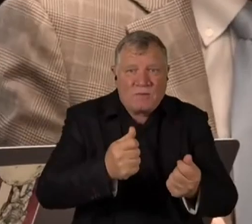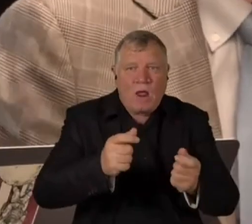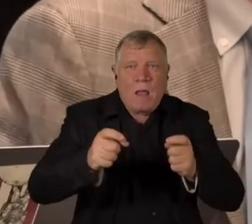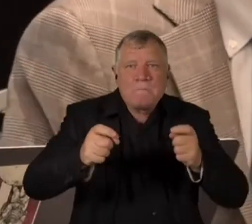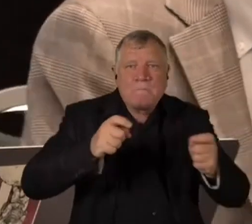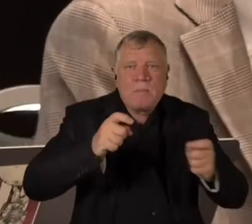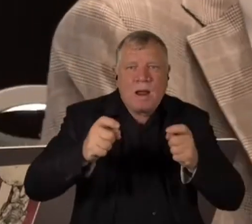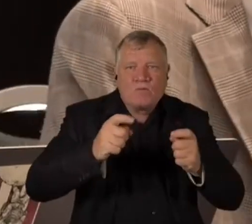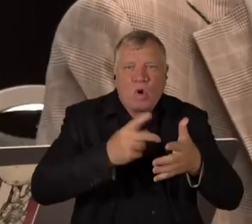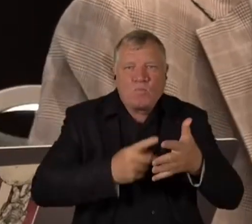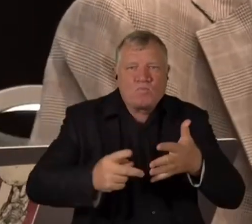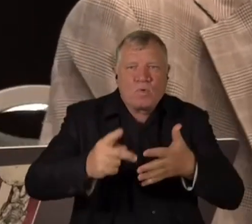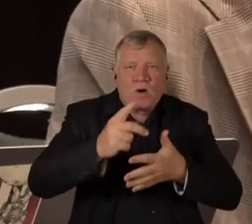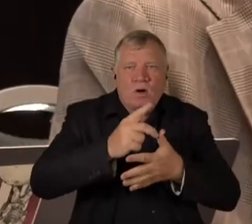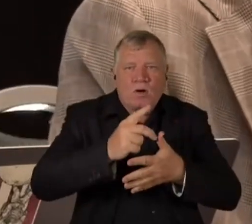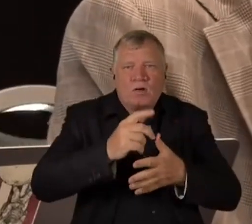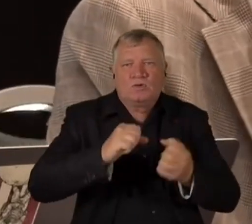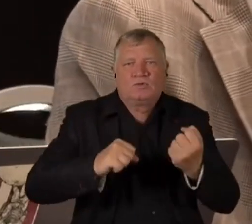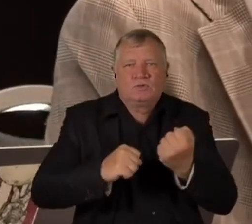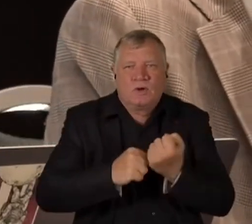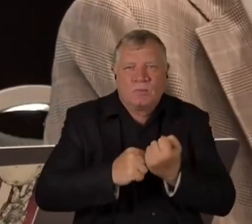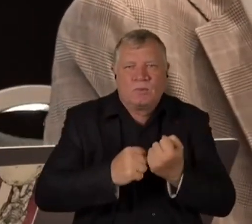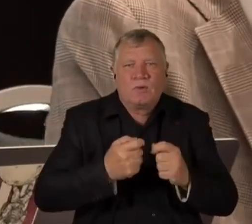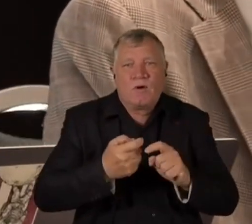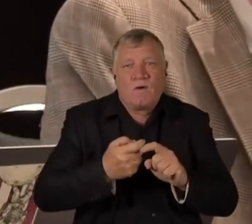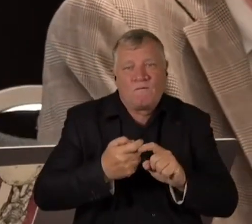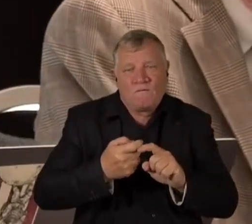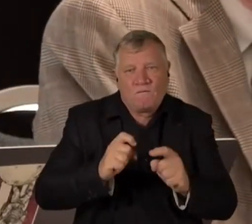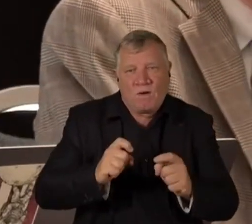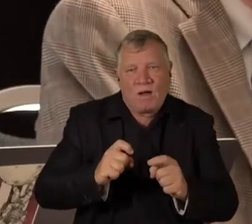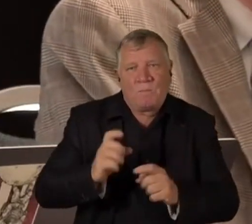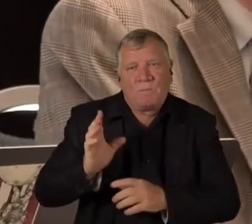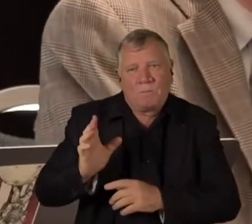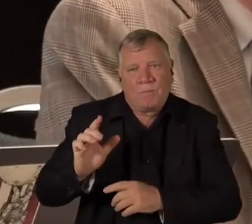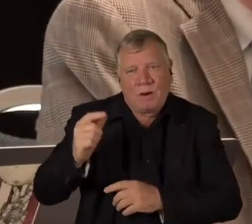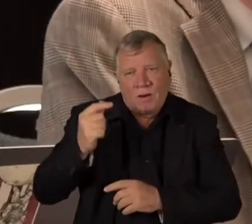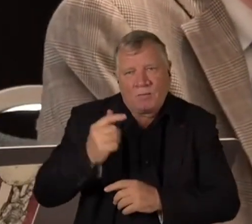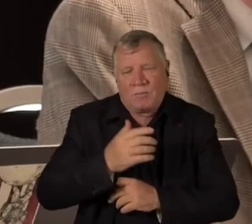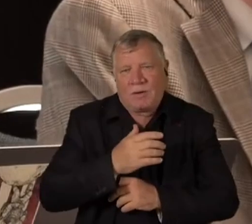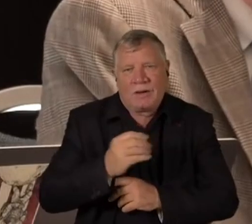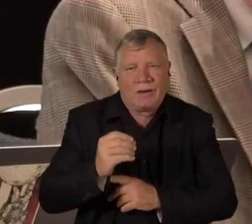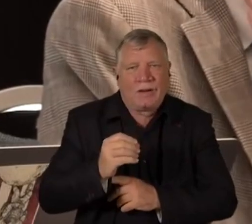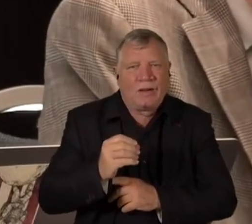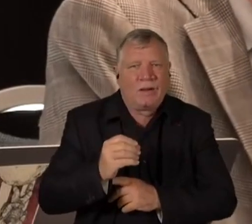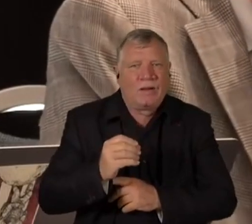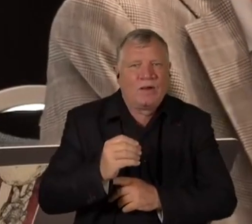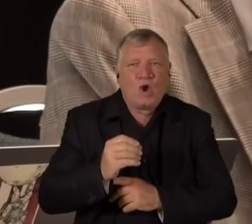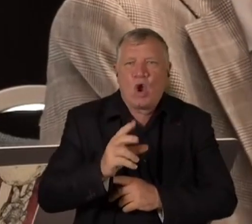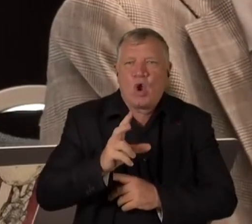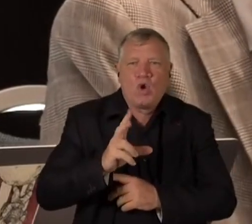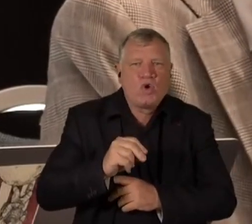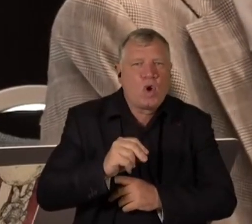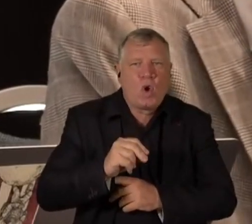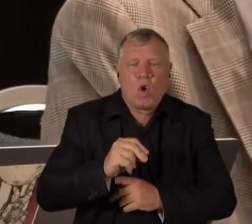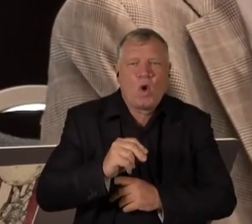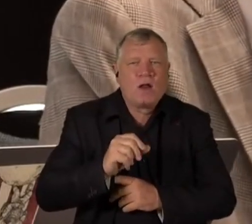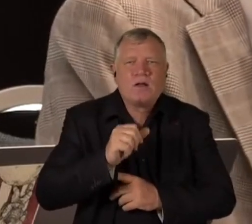management, prioritization, support from a bureaucracy, and an unwillingness to accept no for an